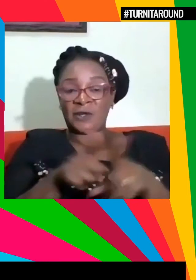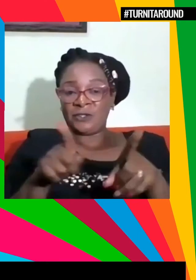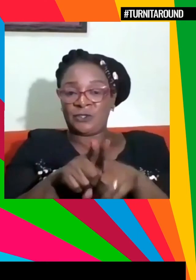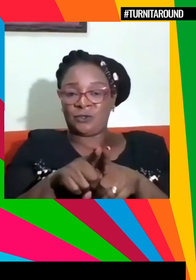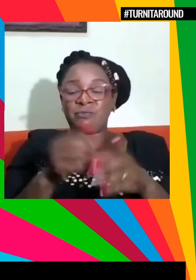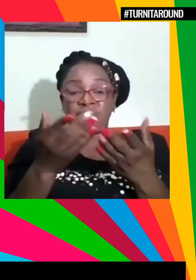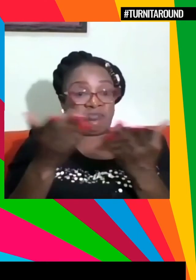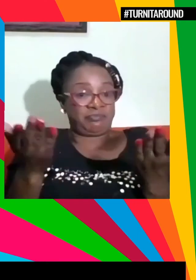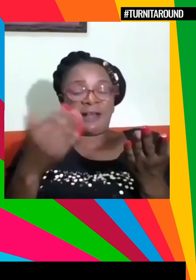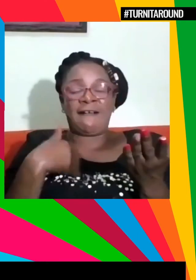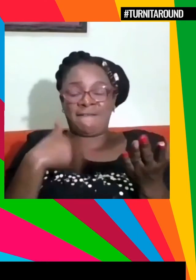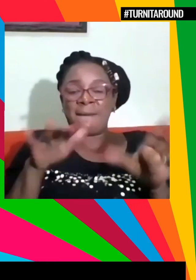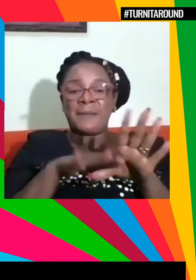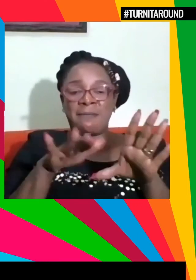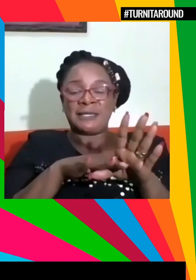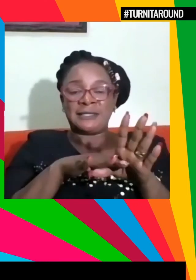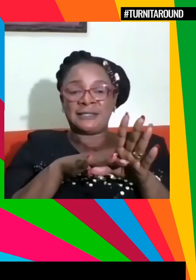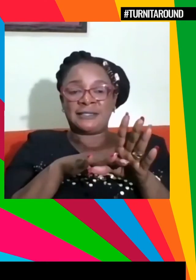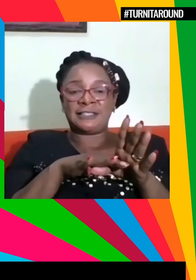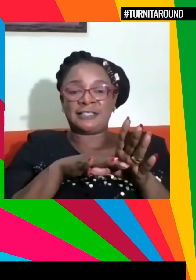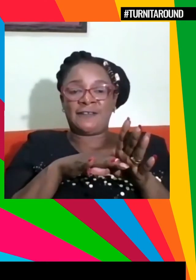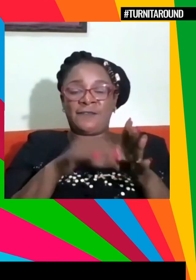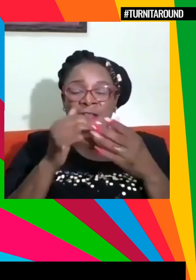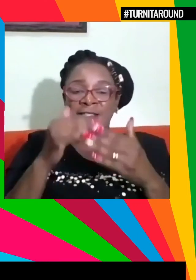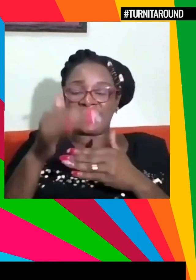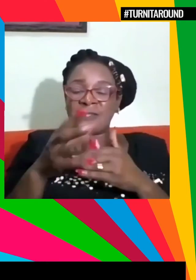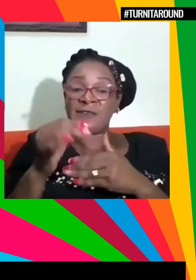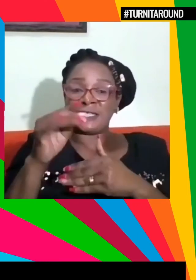competitors that are members of NextWave Plastics.